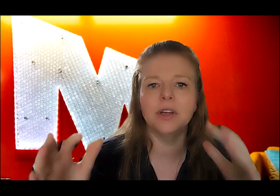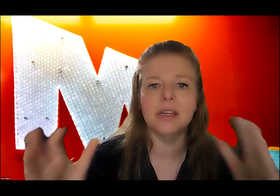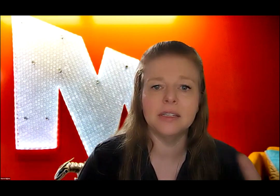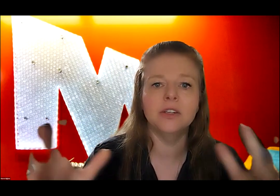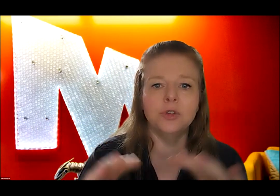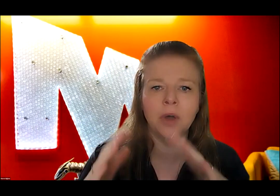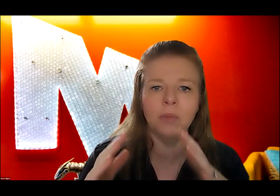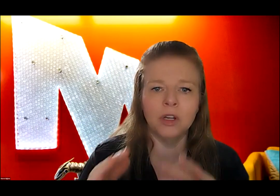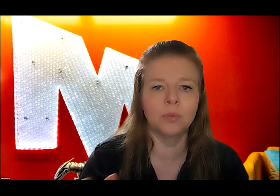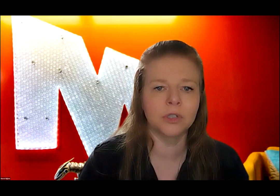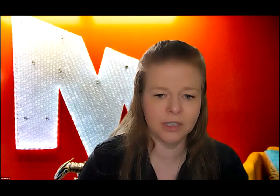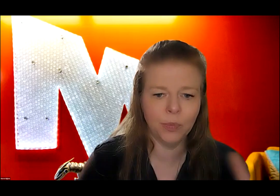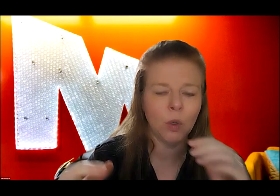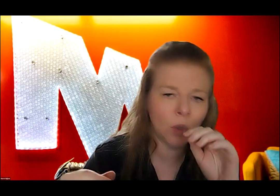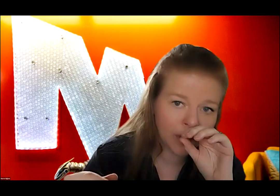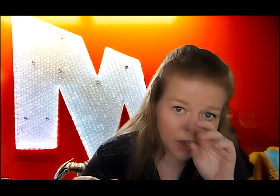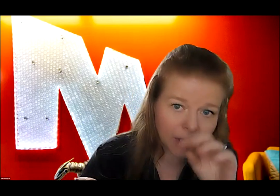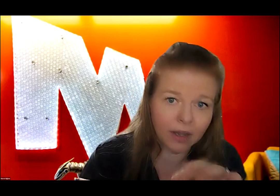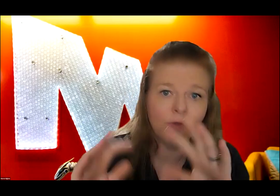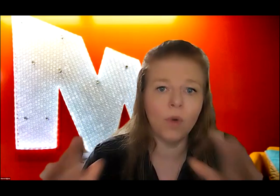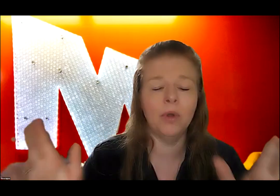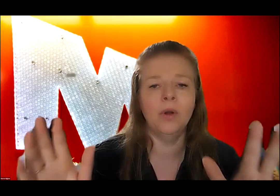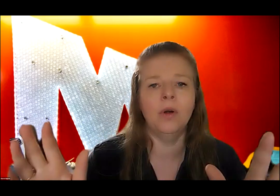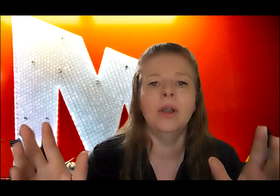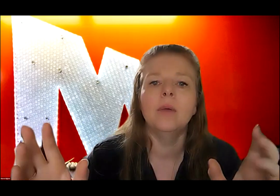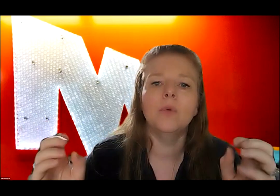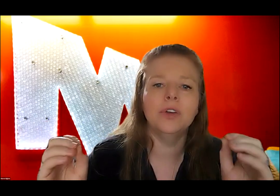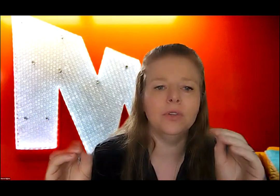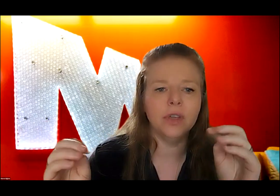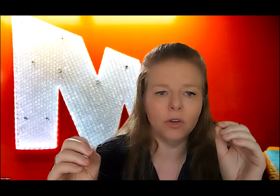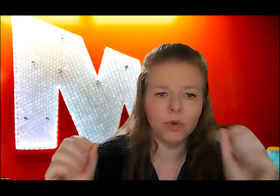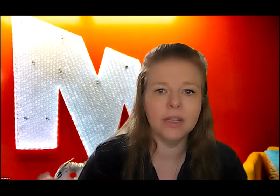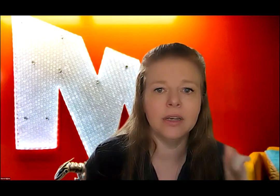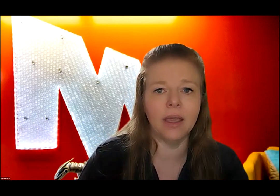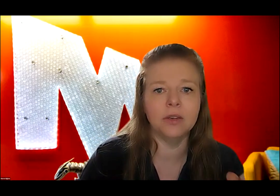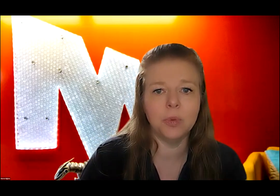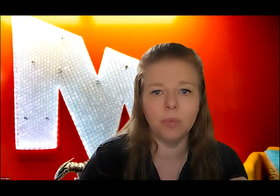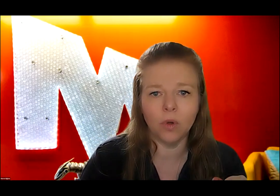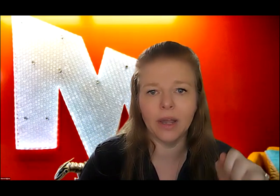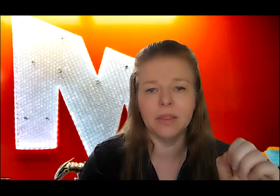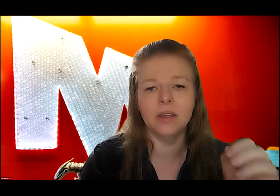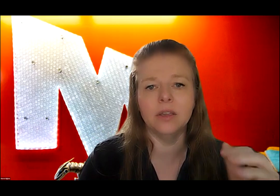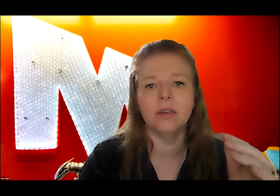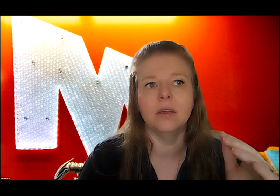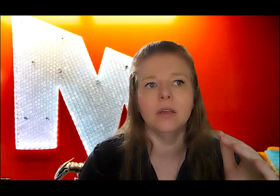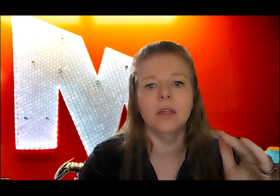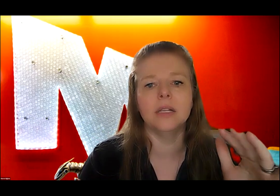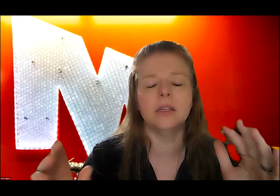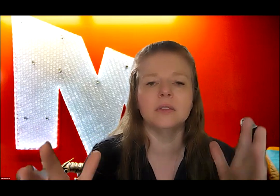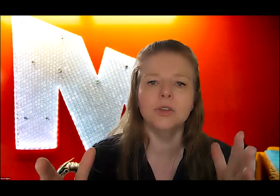it's very easy to do a much more simple kind of webinar, but when you're looking to really engage people, I think